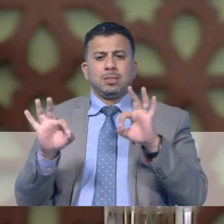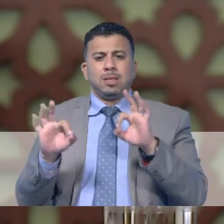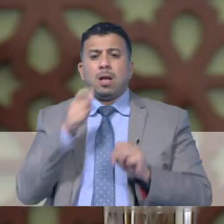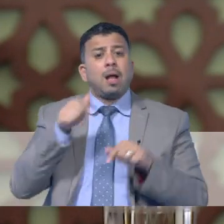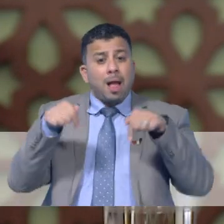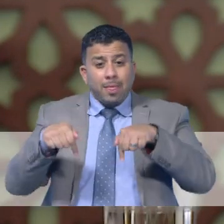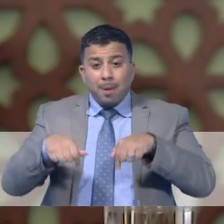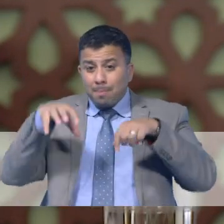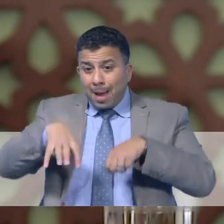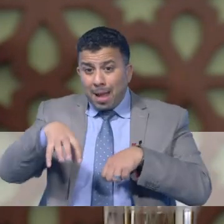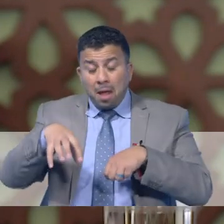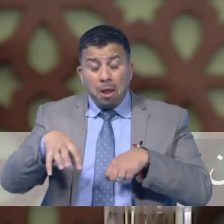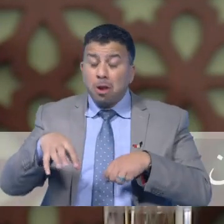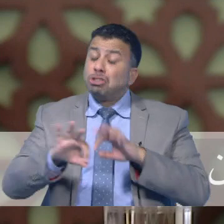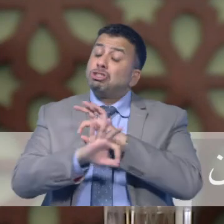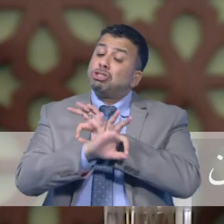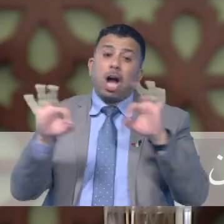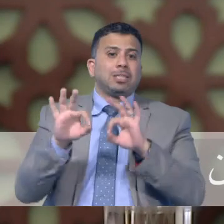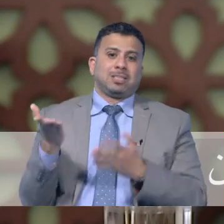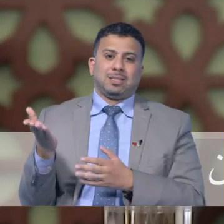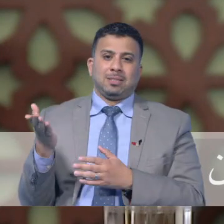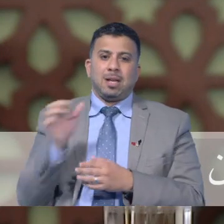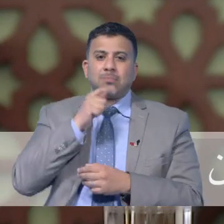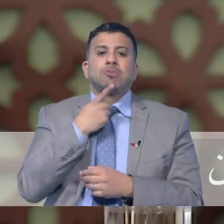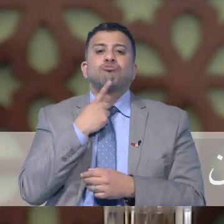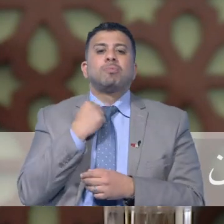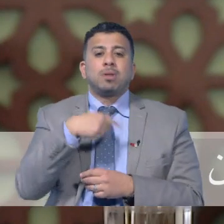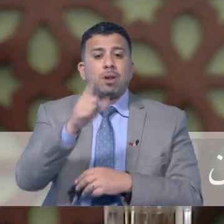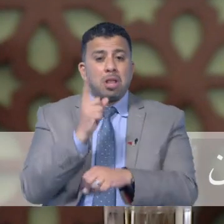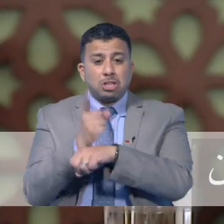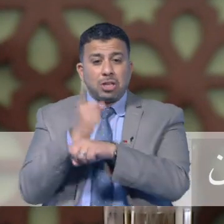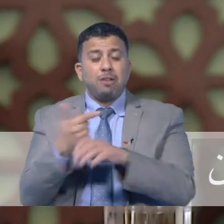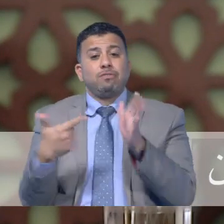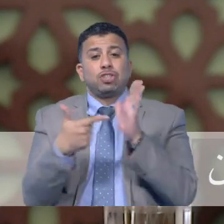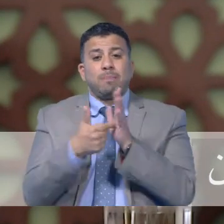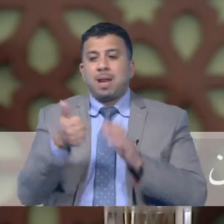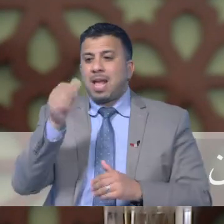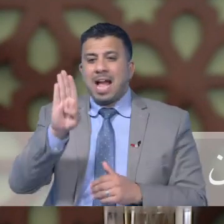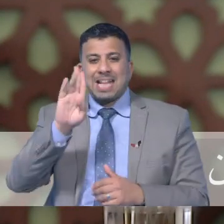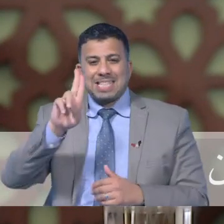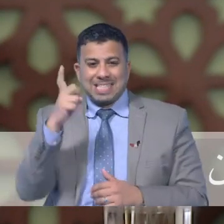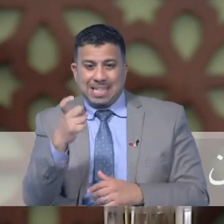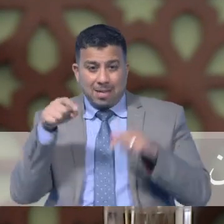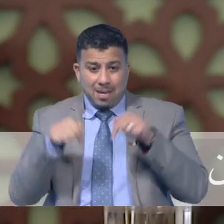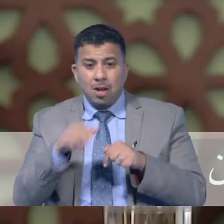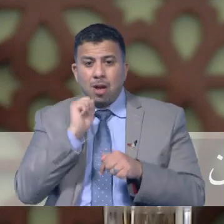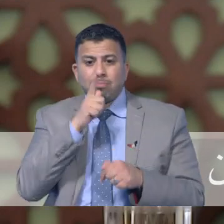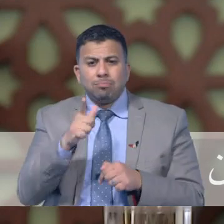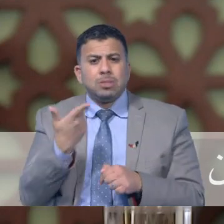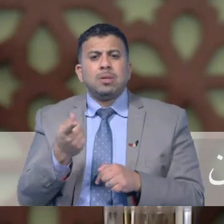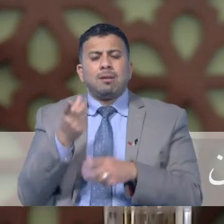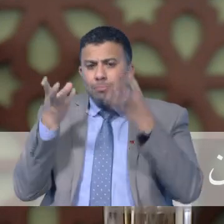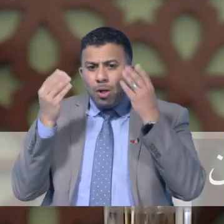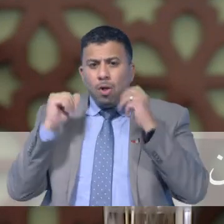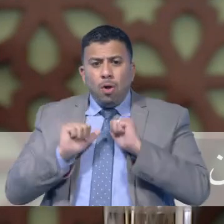rich, and we hope, others can, who are still in university, can ask people to